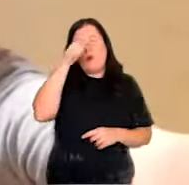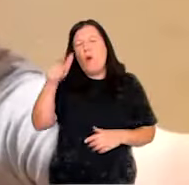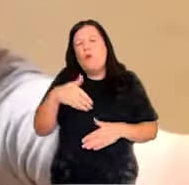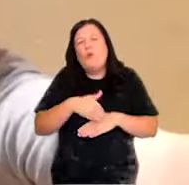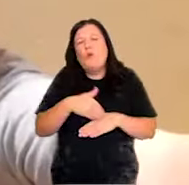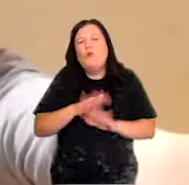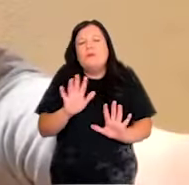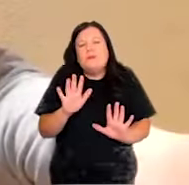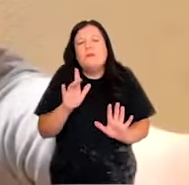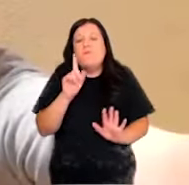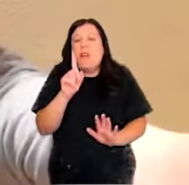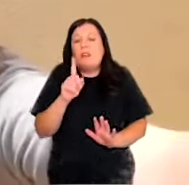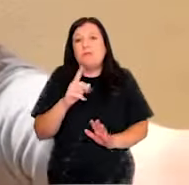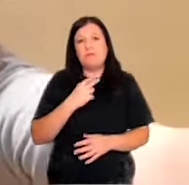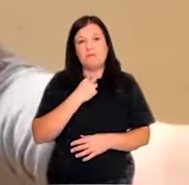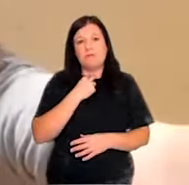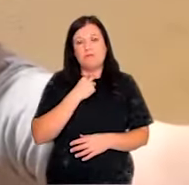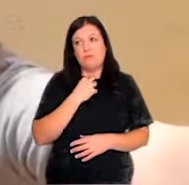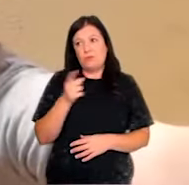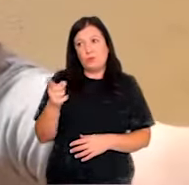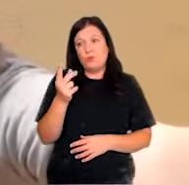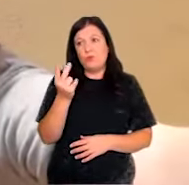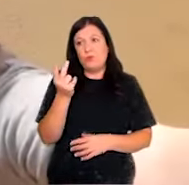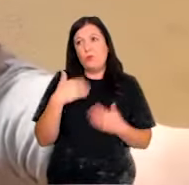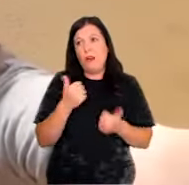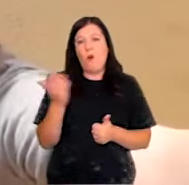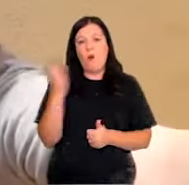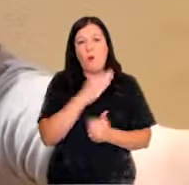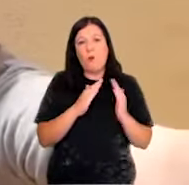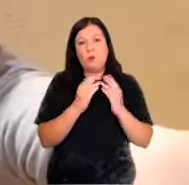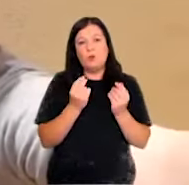you and want you back home again. We love you, Daddy.